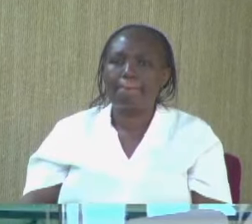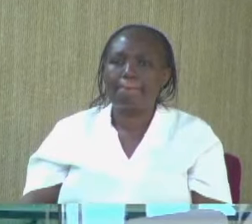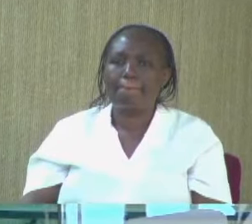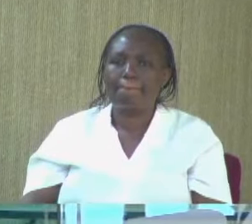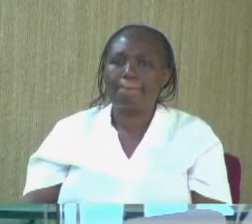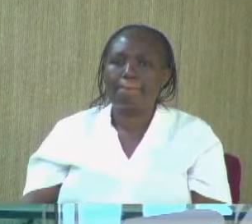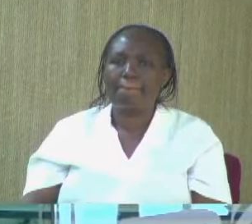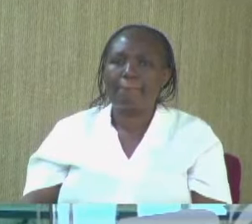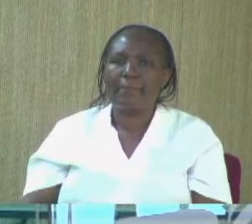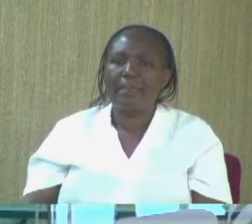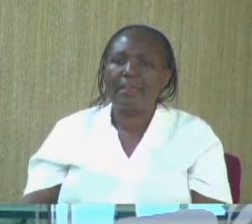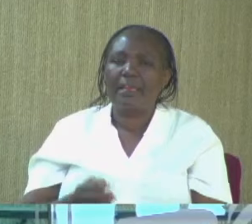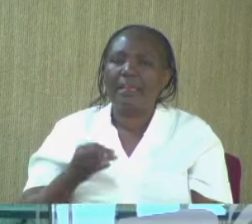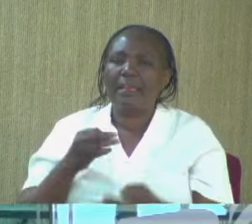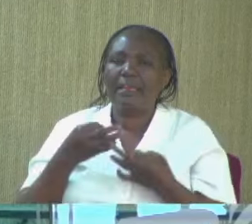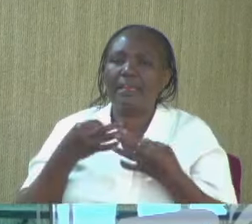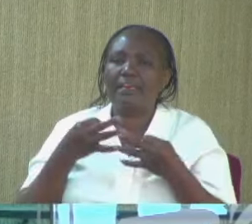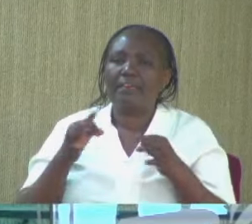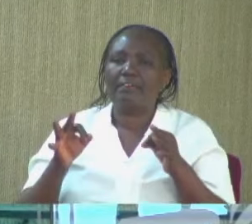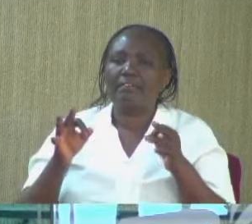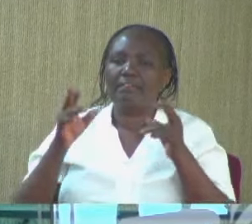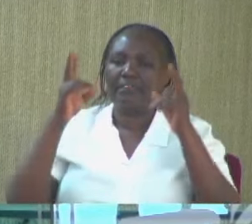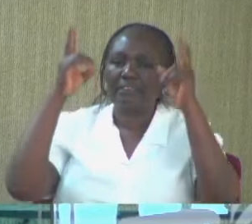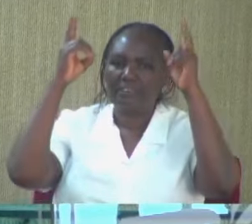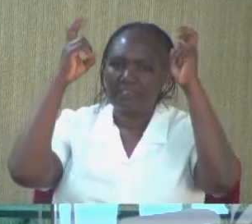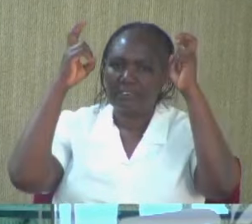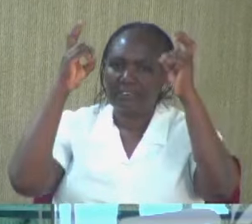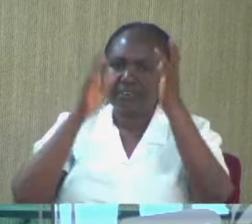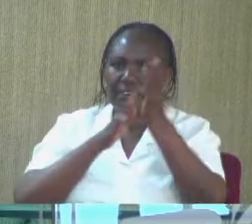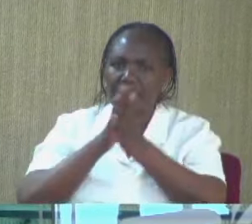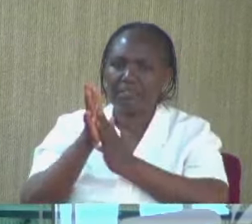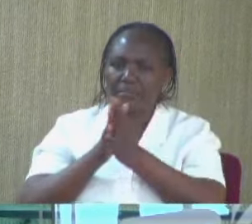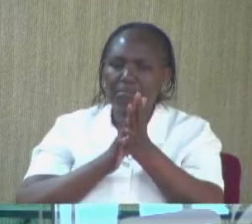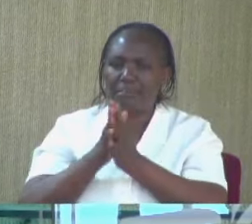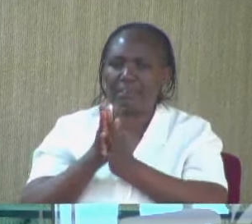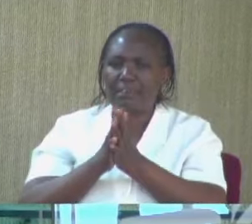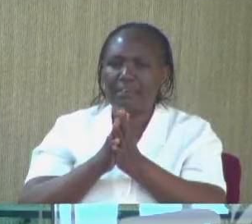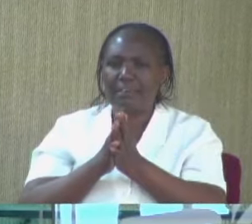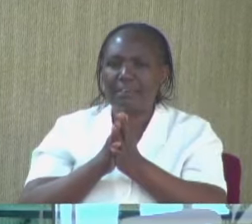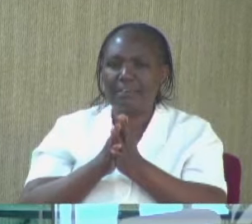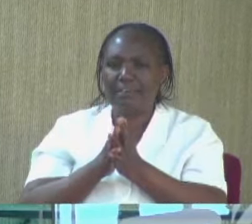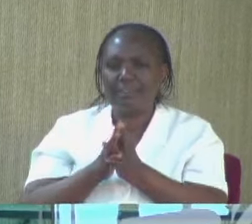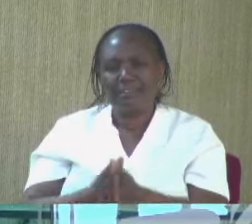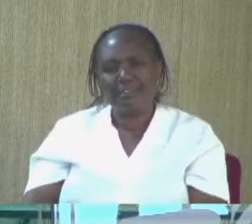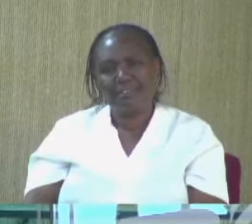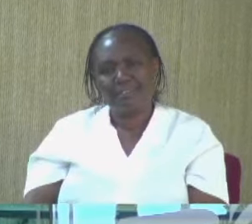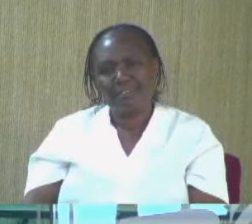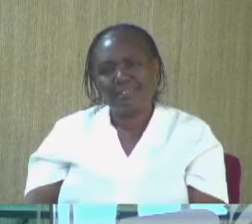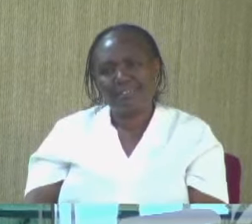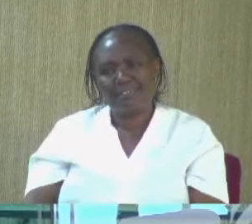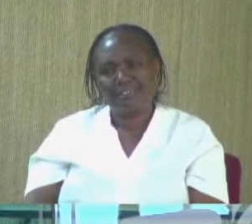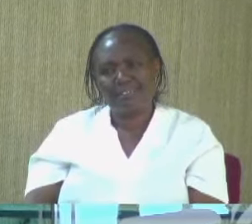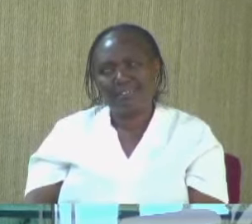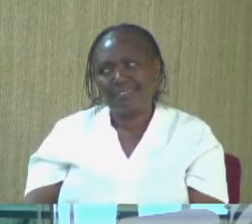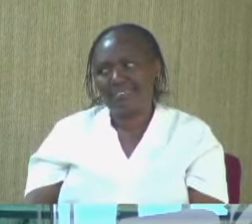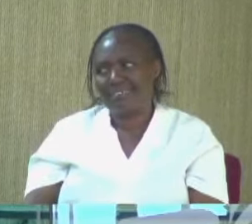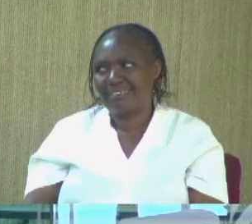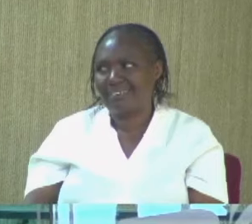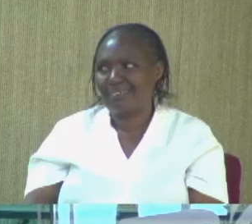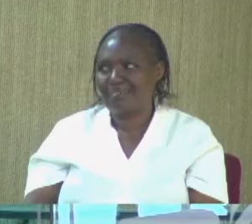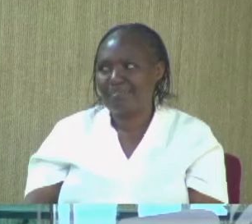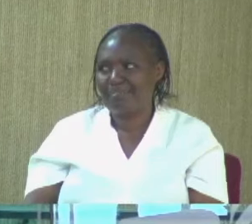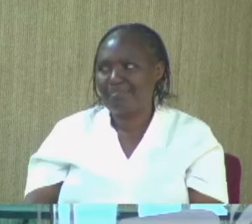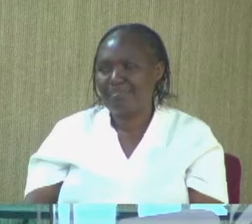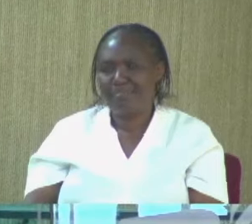And if the devil can inspire somebody to write a book like Steps to Christ, then there must be good devils.